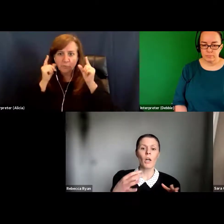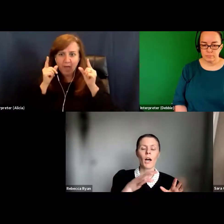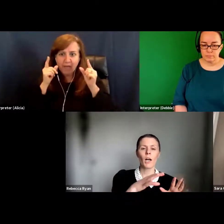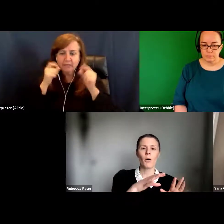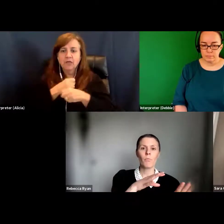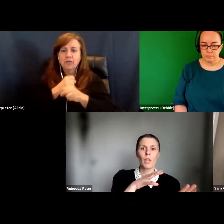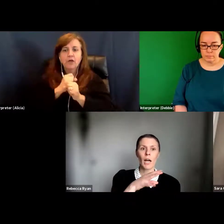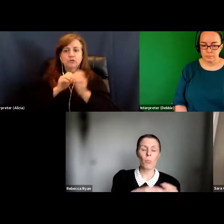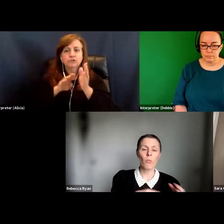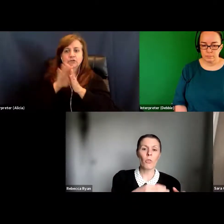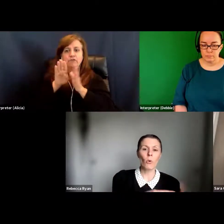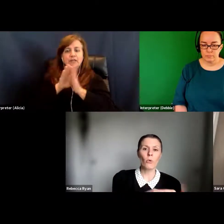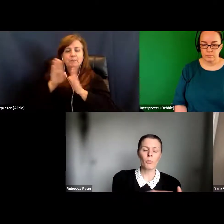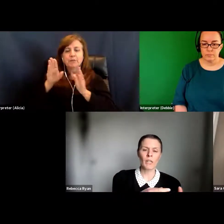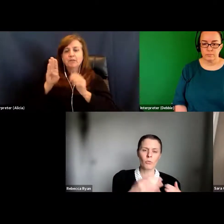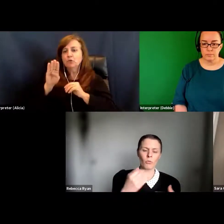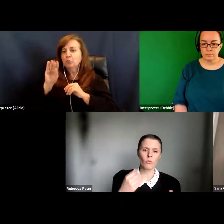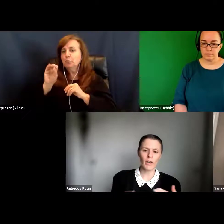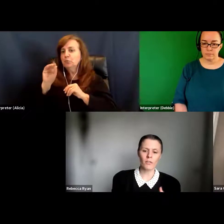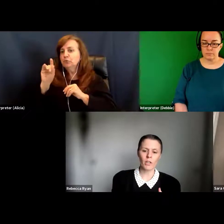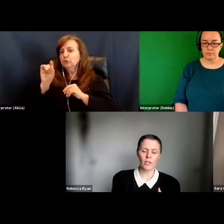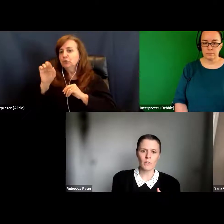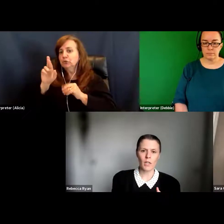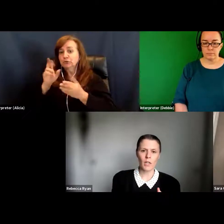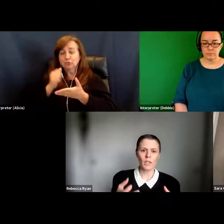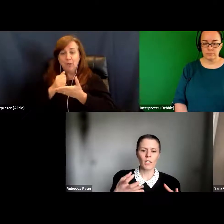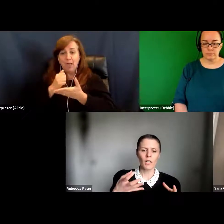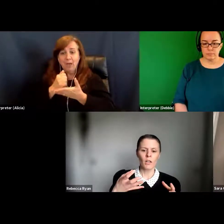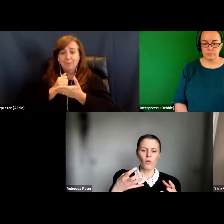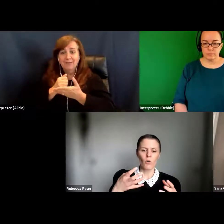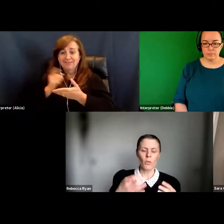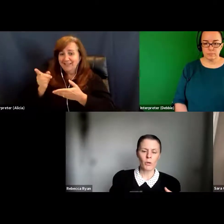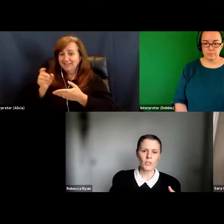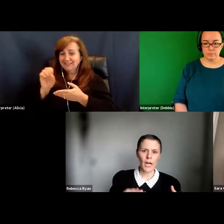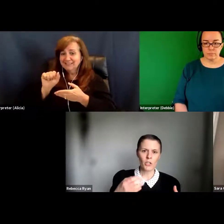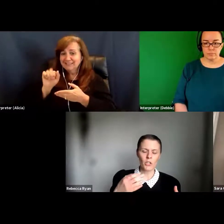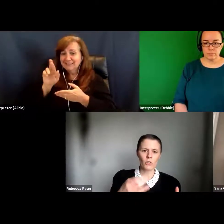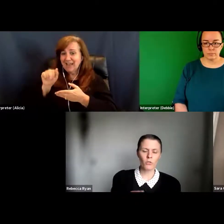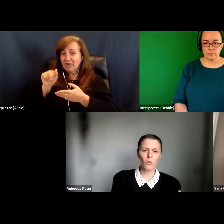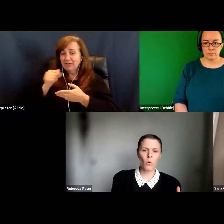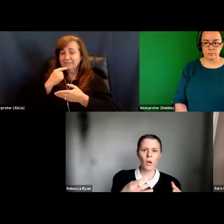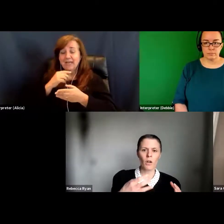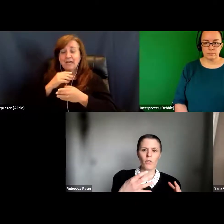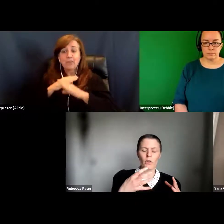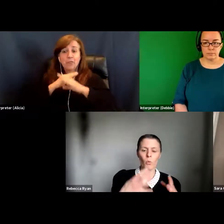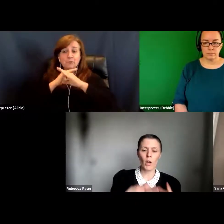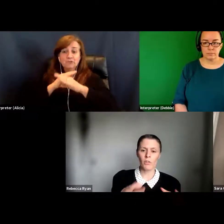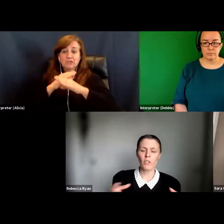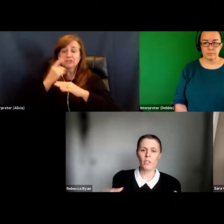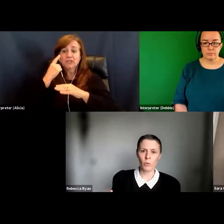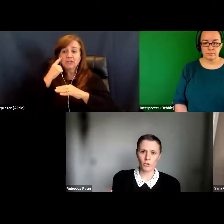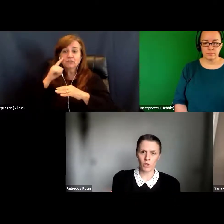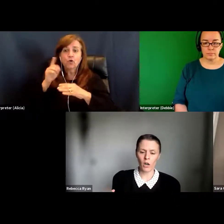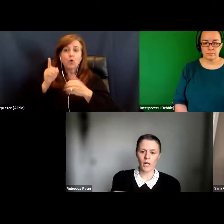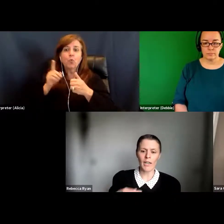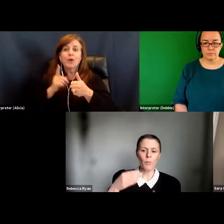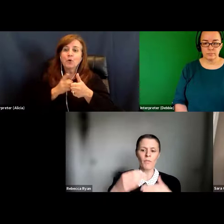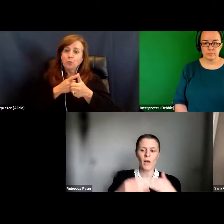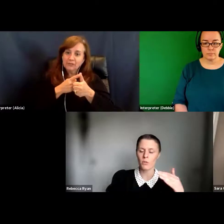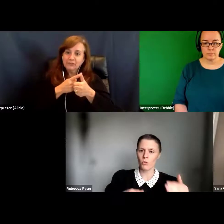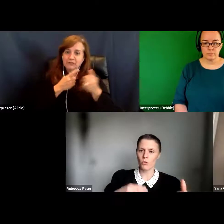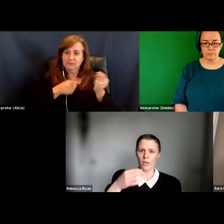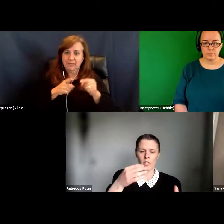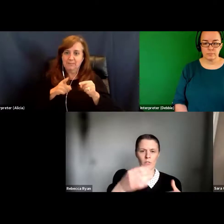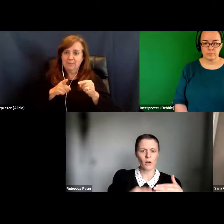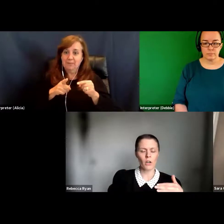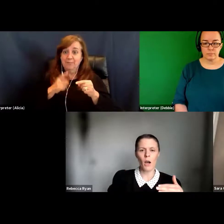help those, because like Sarah just said, the protection is for what originally was occurring. Now we've